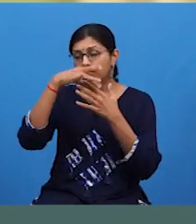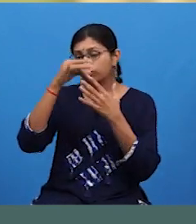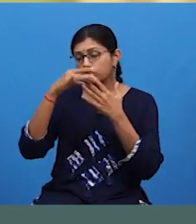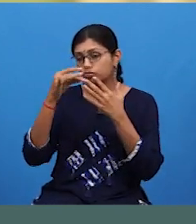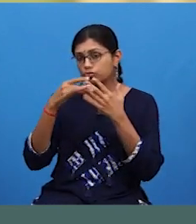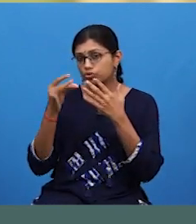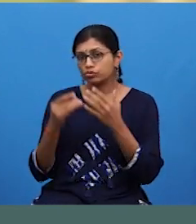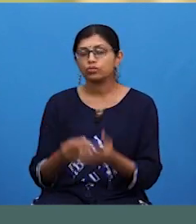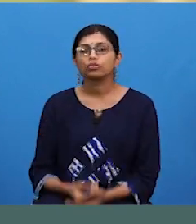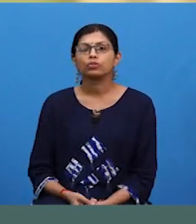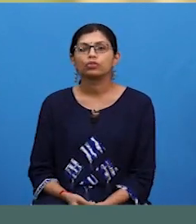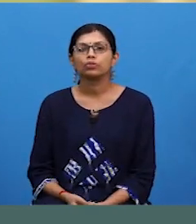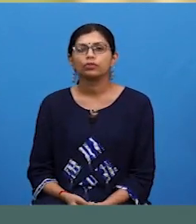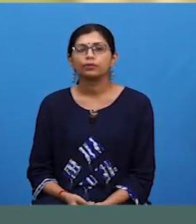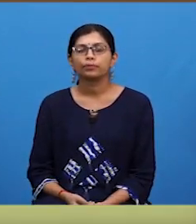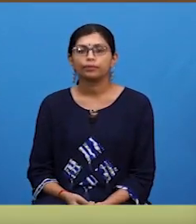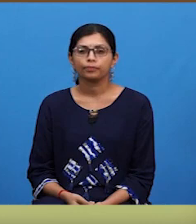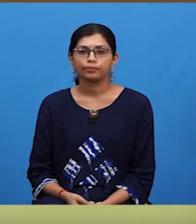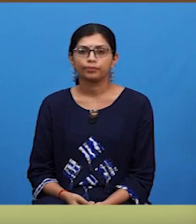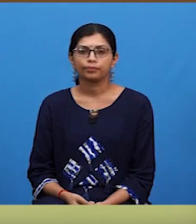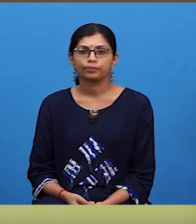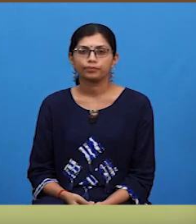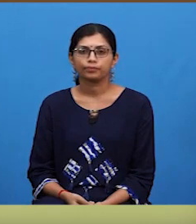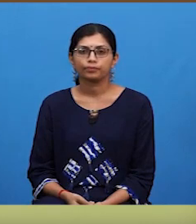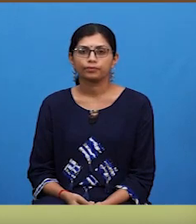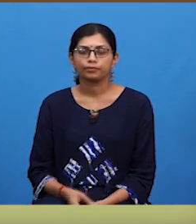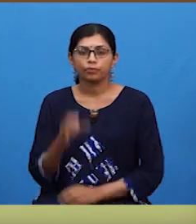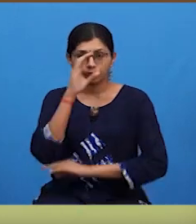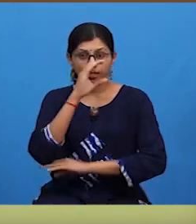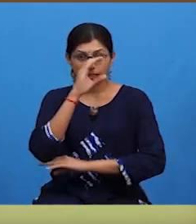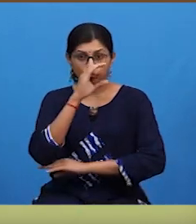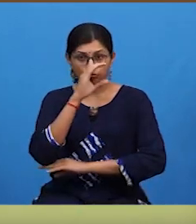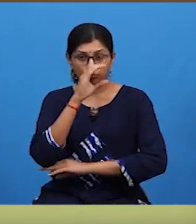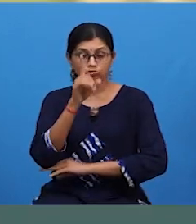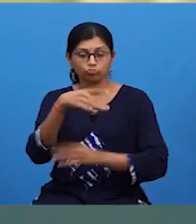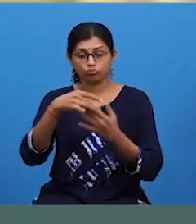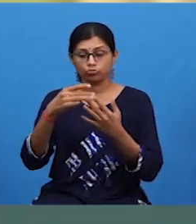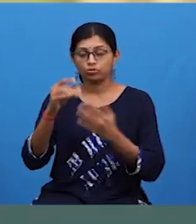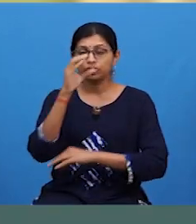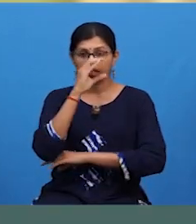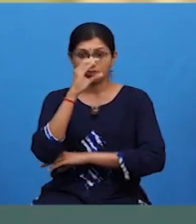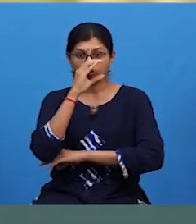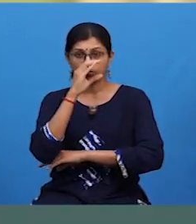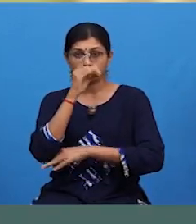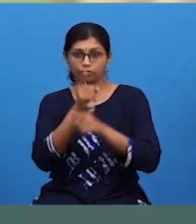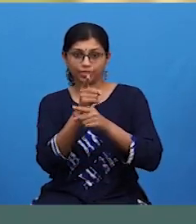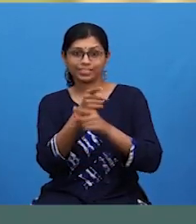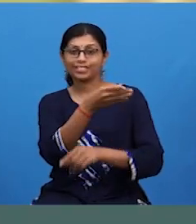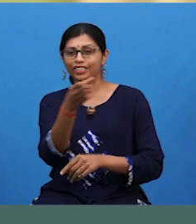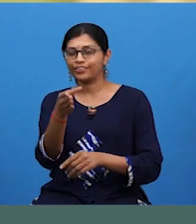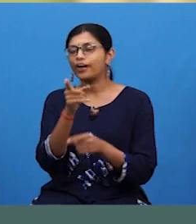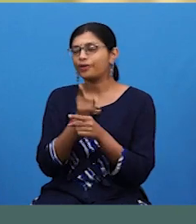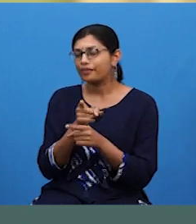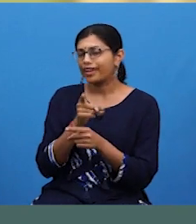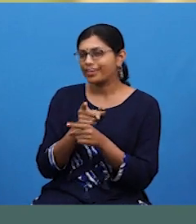one of the cartoon character. If your chosen cartoon character moves, that means you have chosen